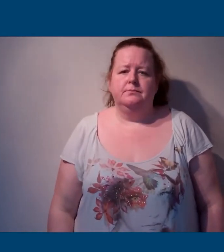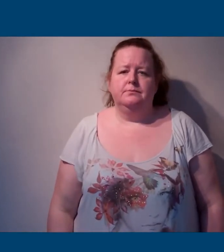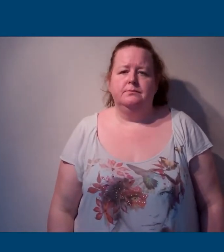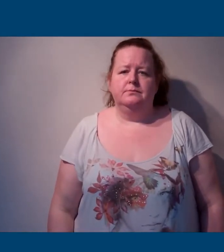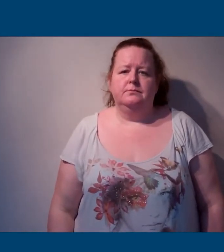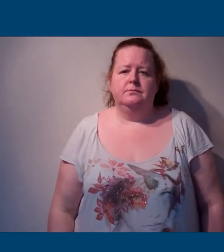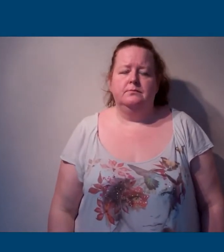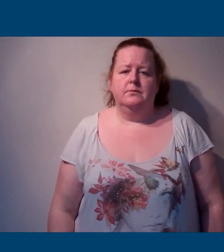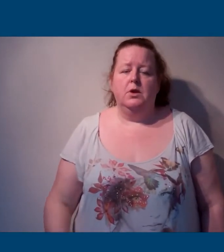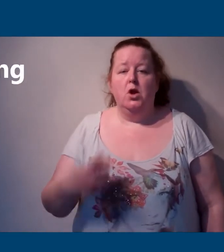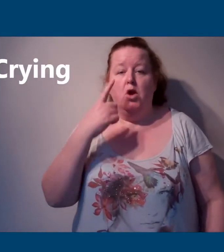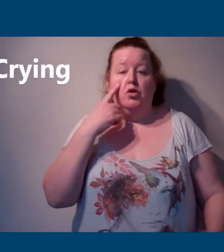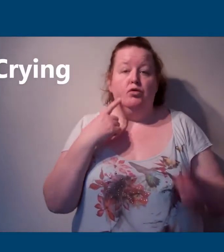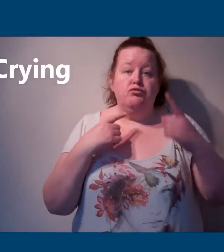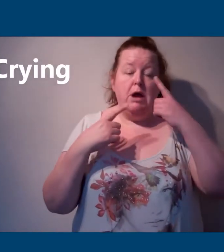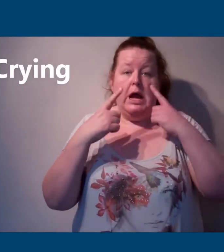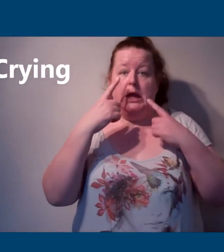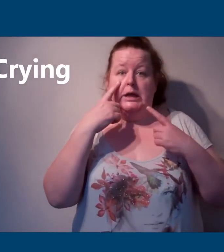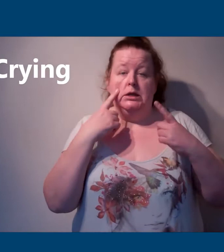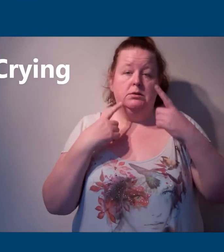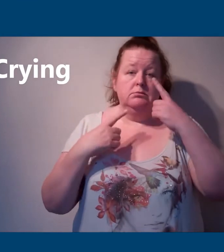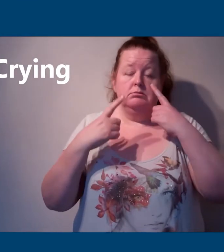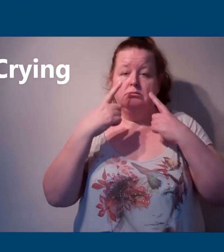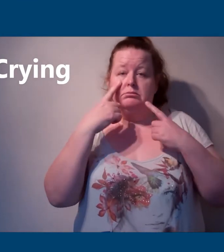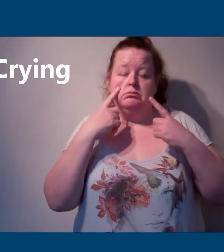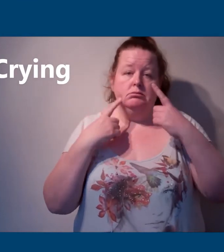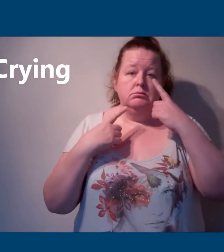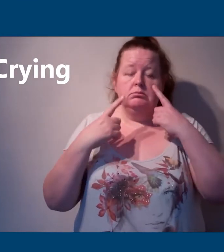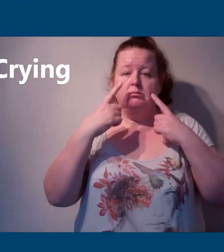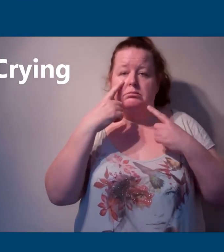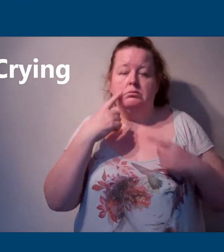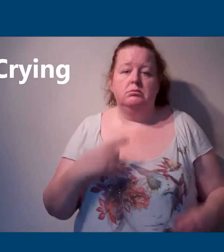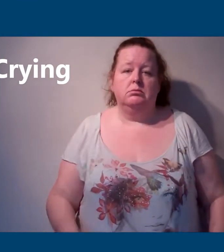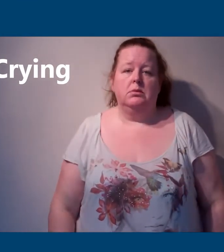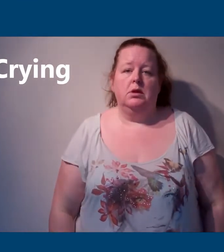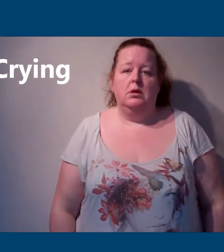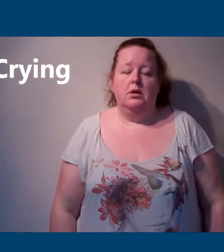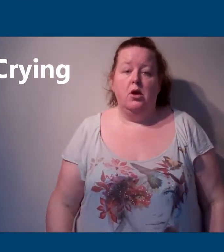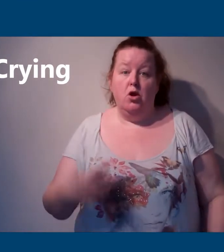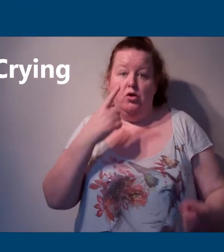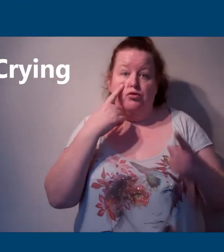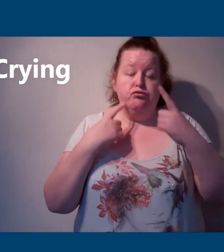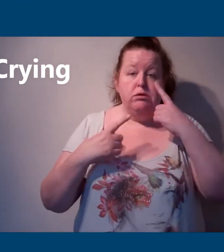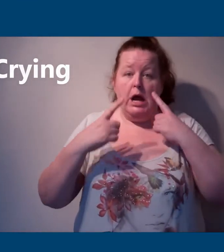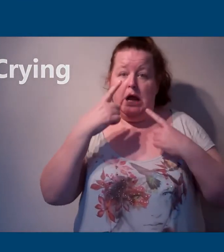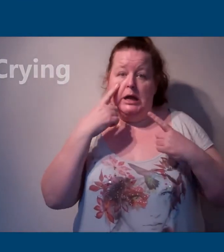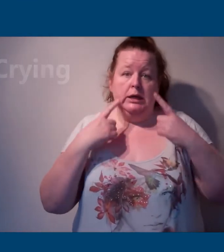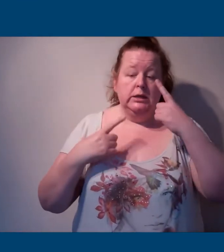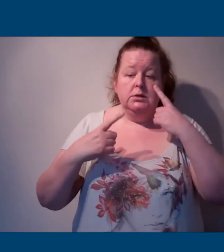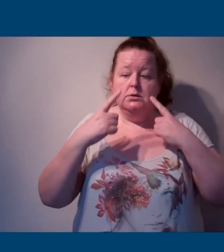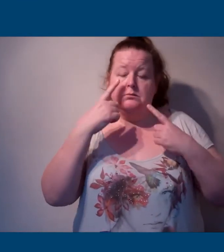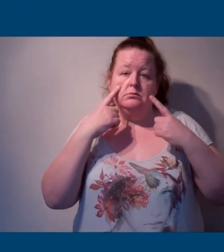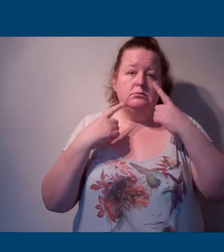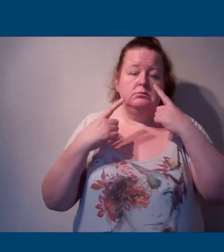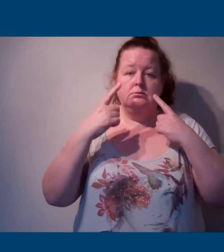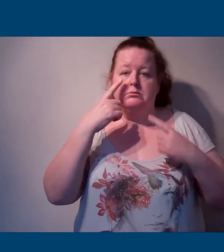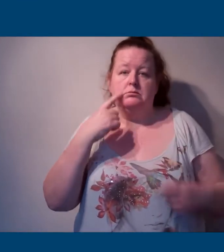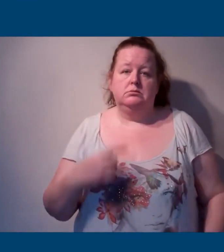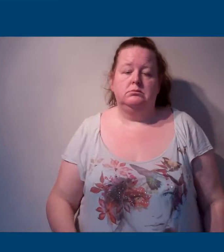loose compared to some other counties. It was to be an outdoor restaurant, and we started